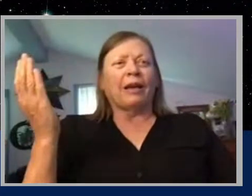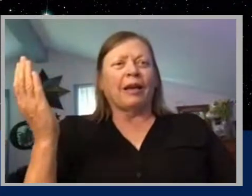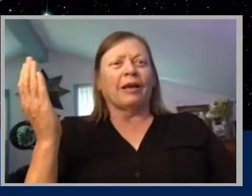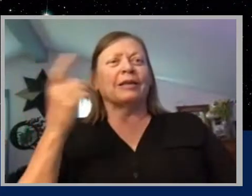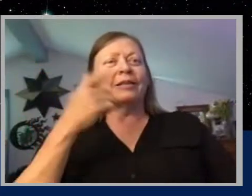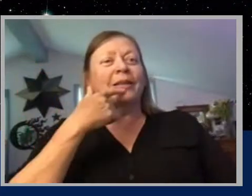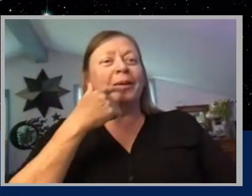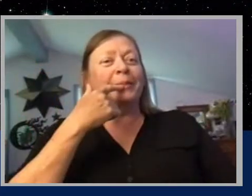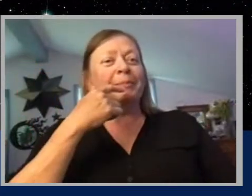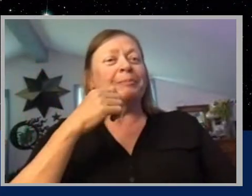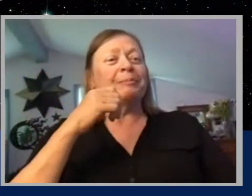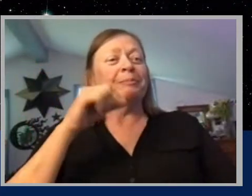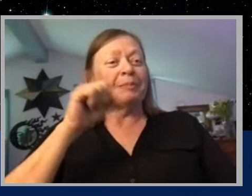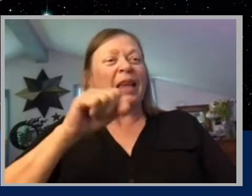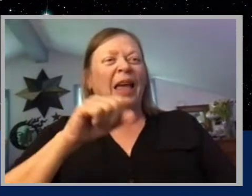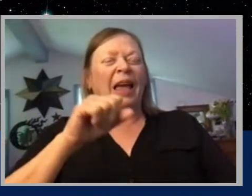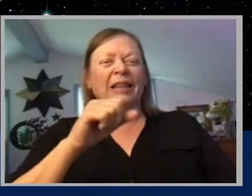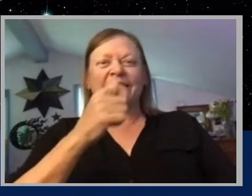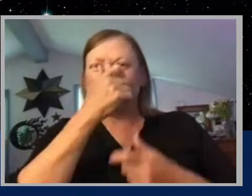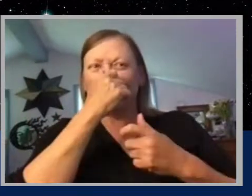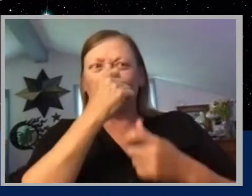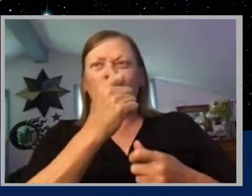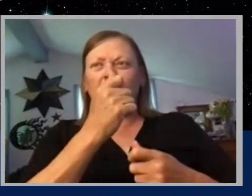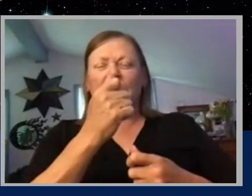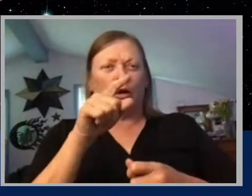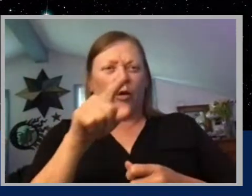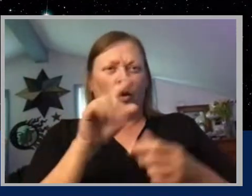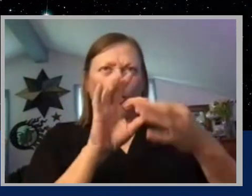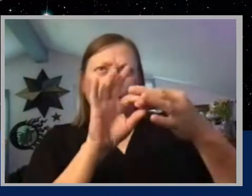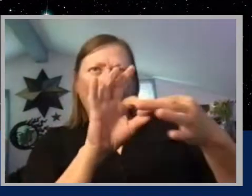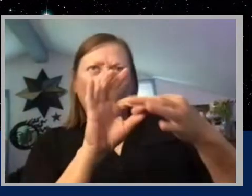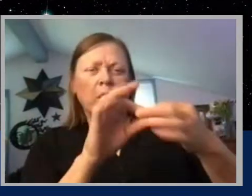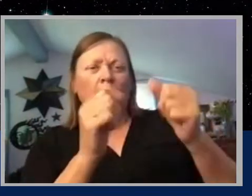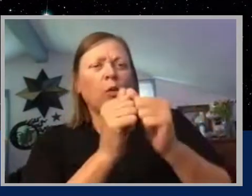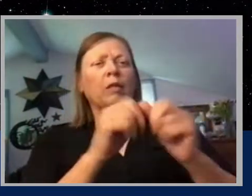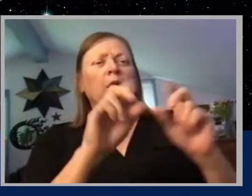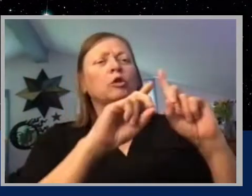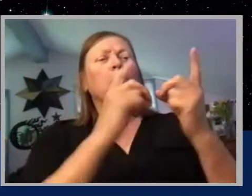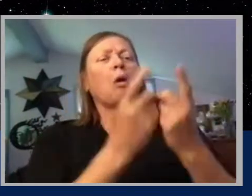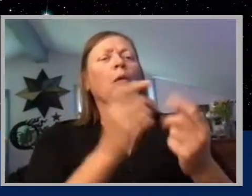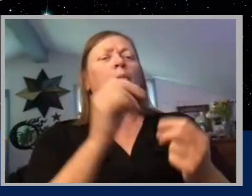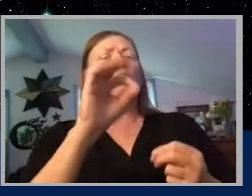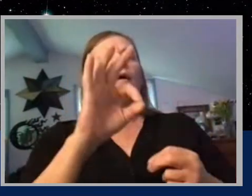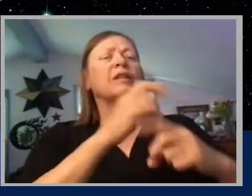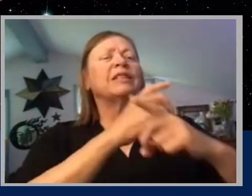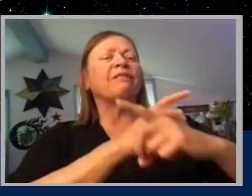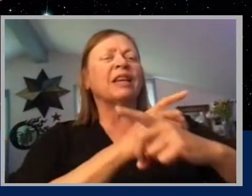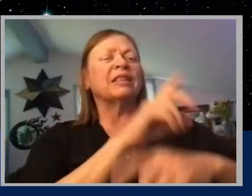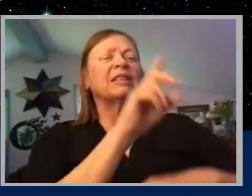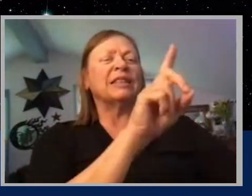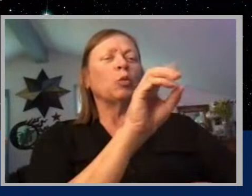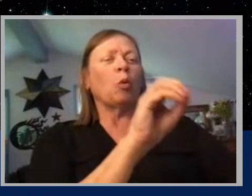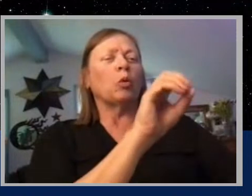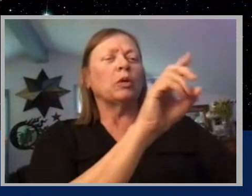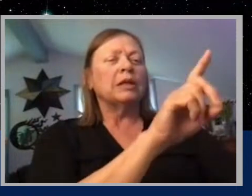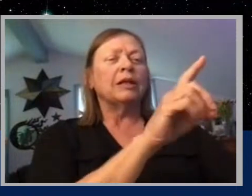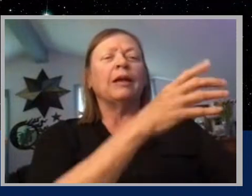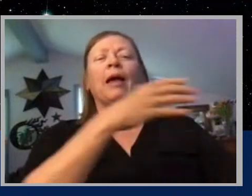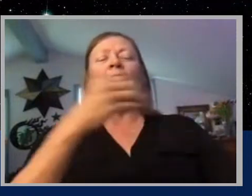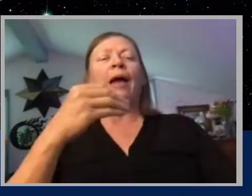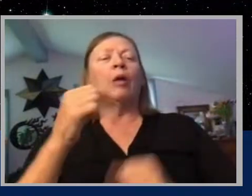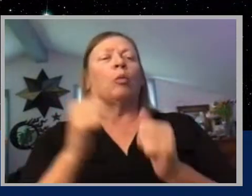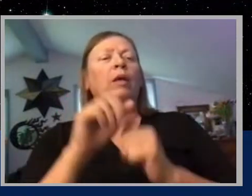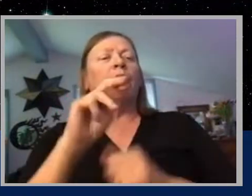and I assume the U.S. Navy as well, right? As a former aircraft carrier with the Intrepid, a naval